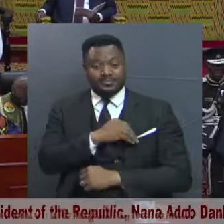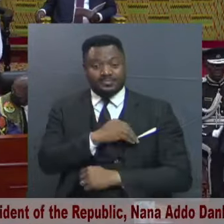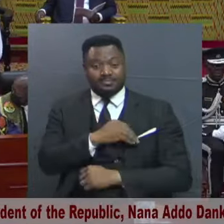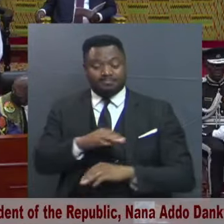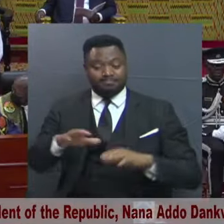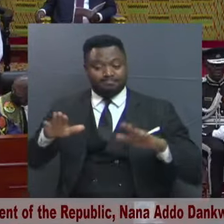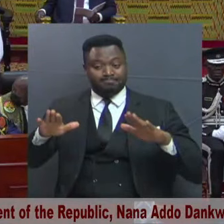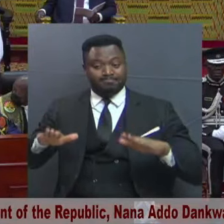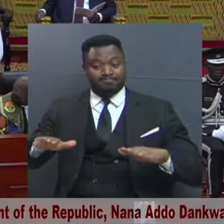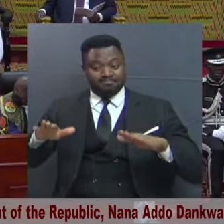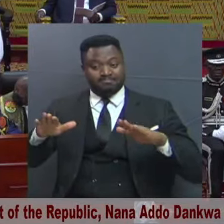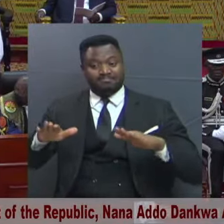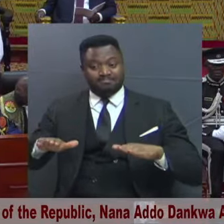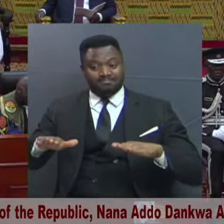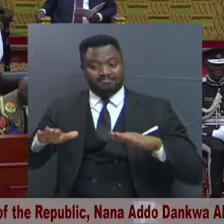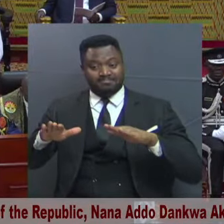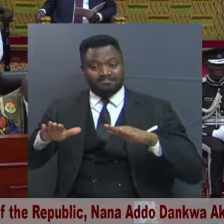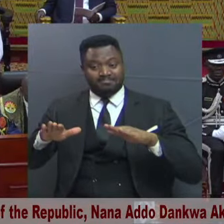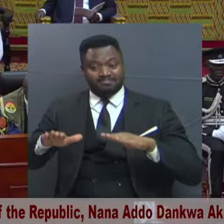members